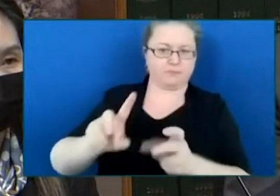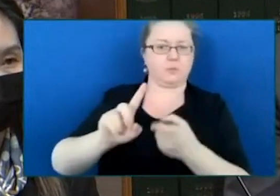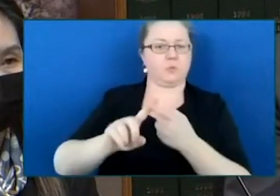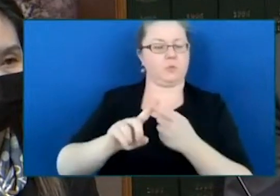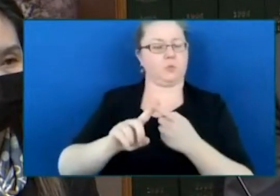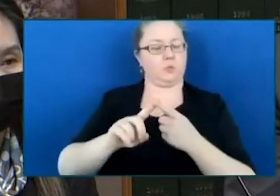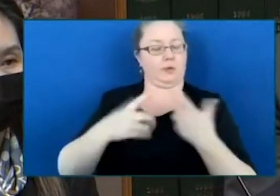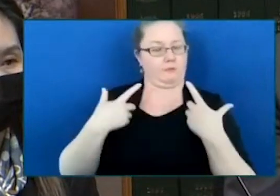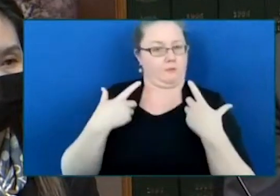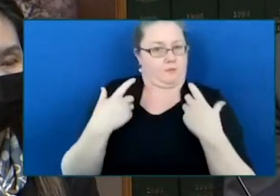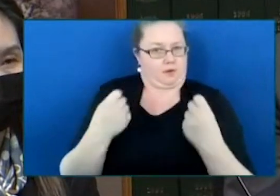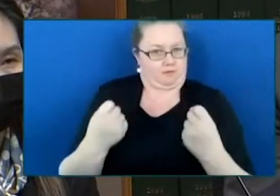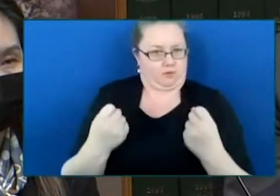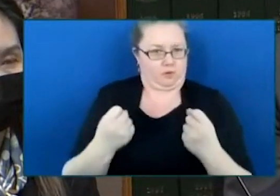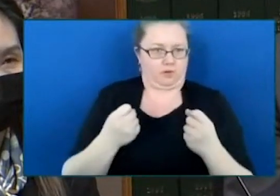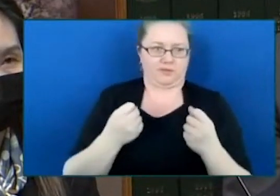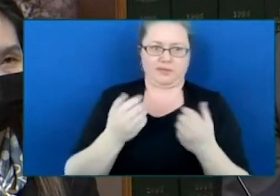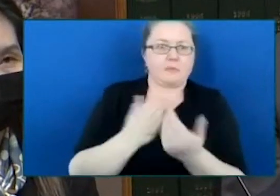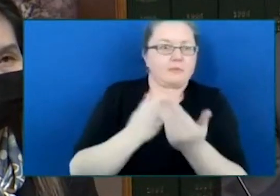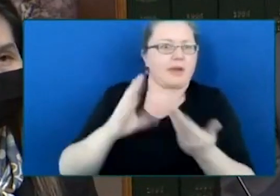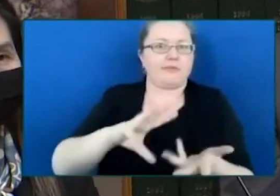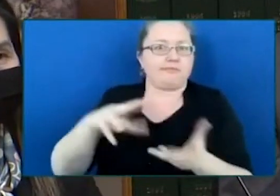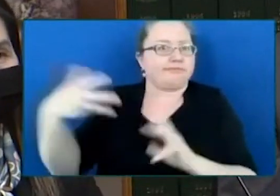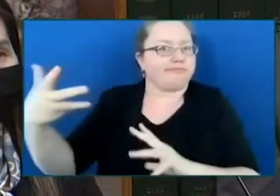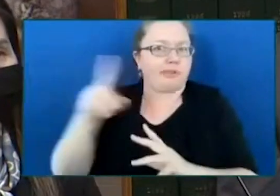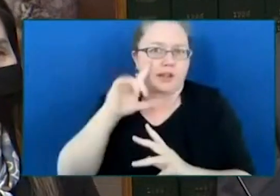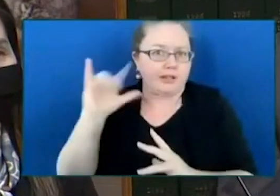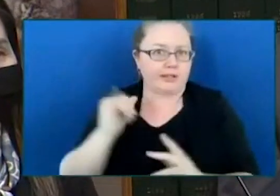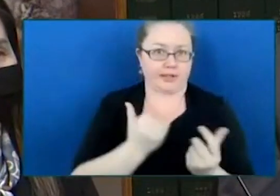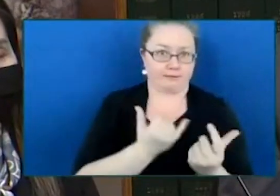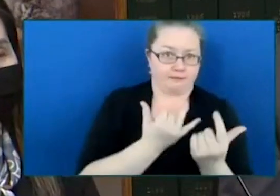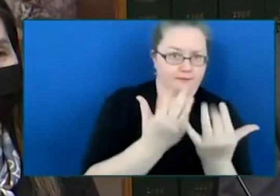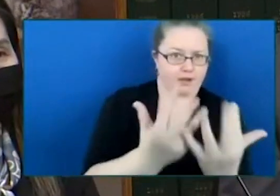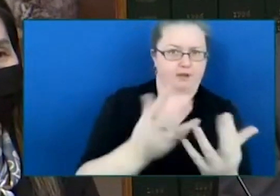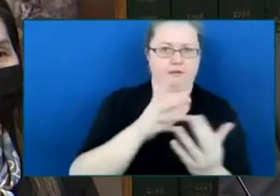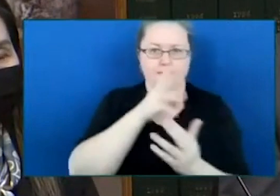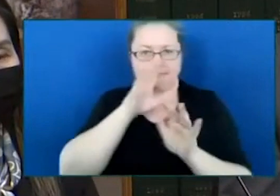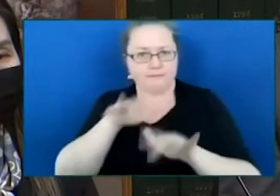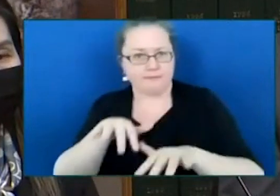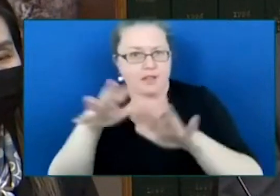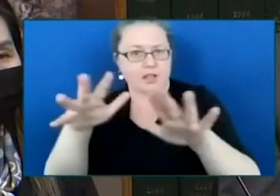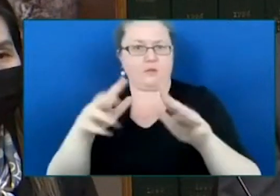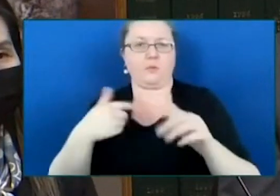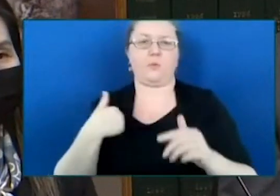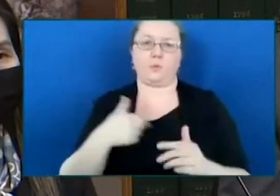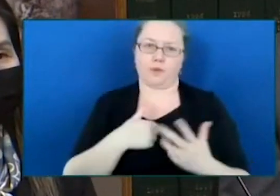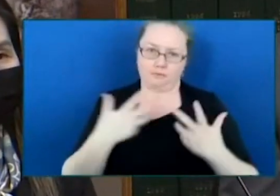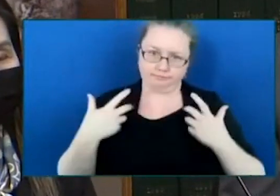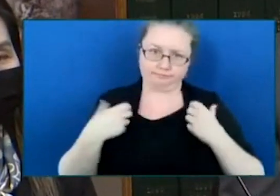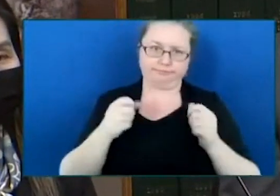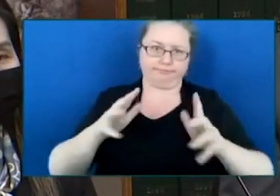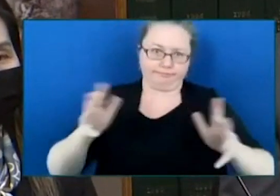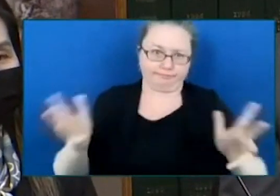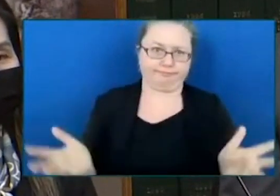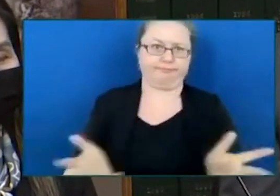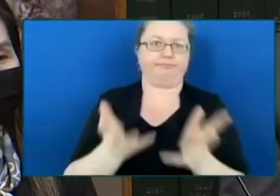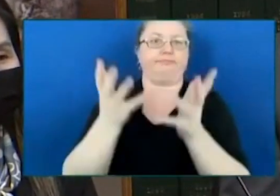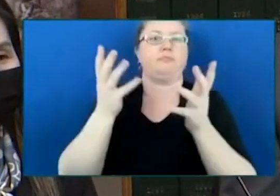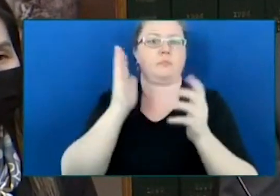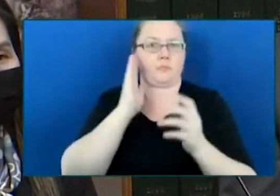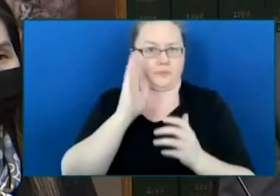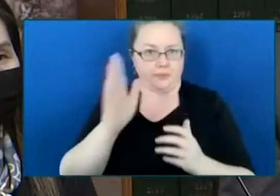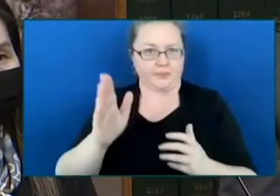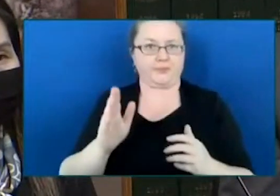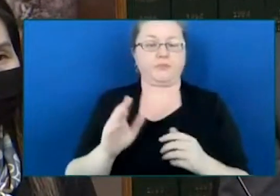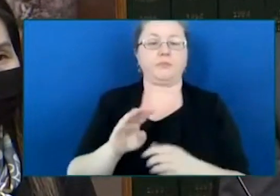and wildfires. It begins with $1.5 billion to support people and communities with flood recovery. A total of